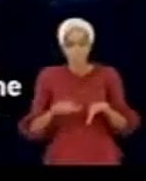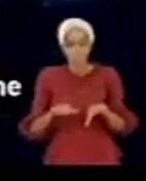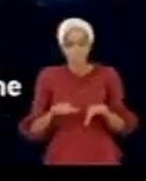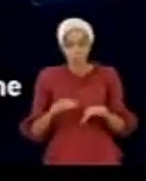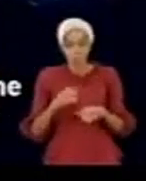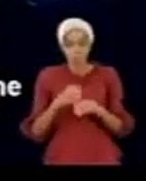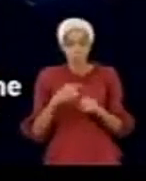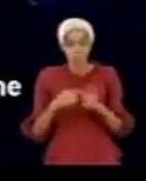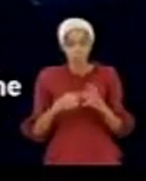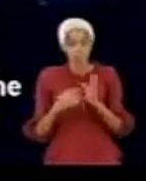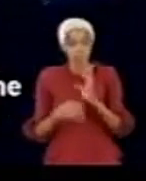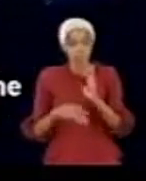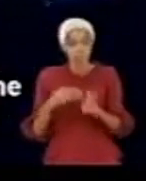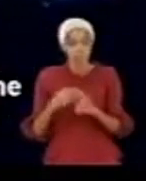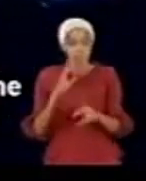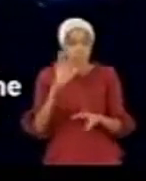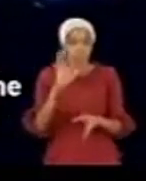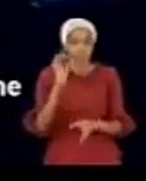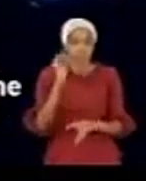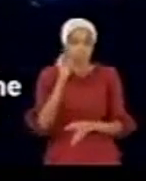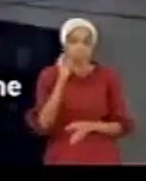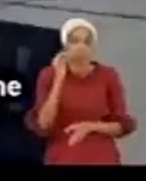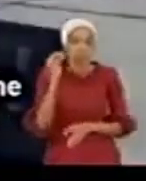don't make this world your